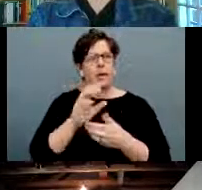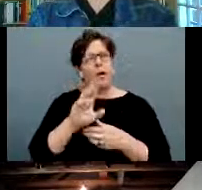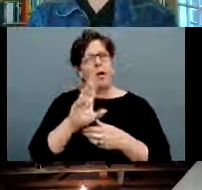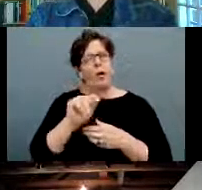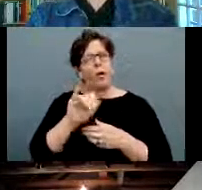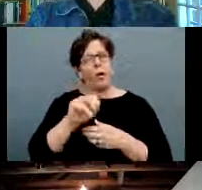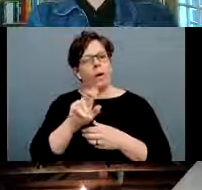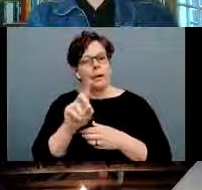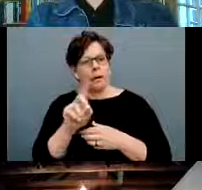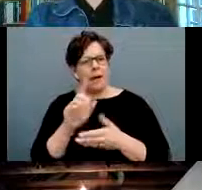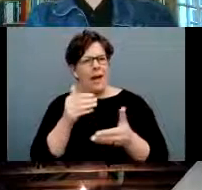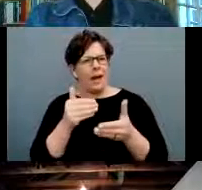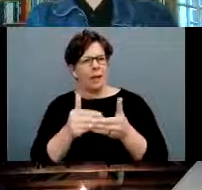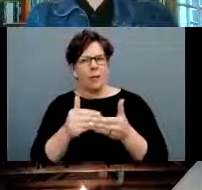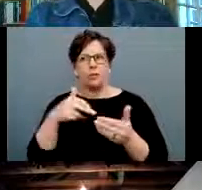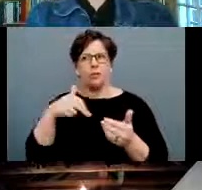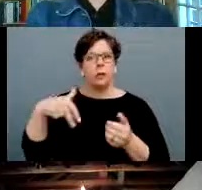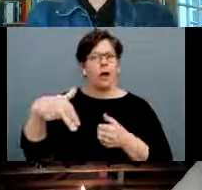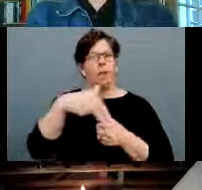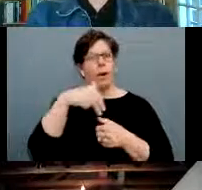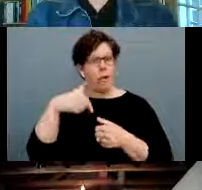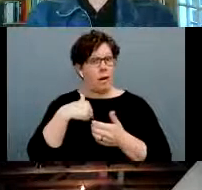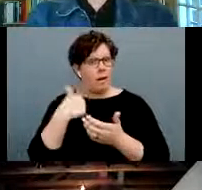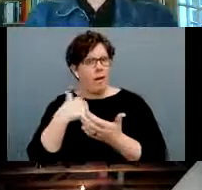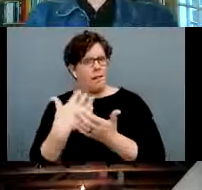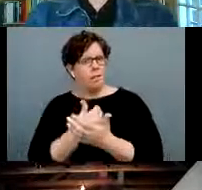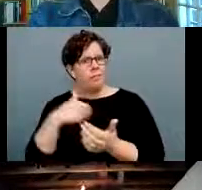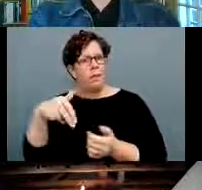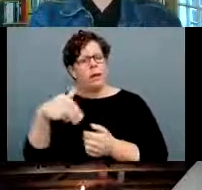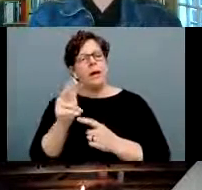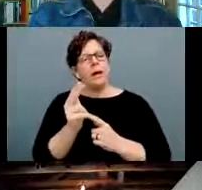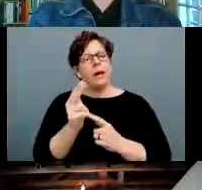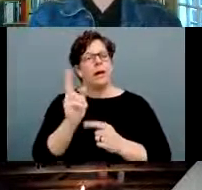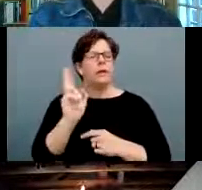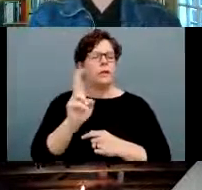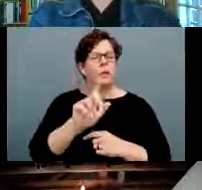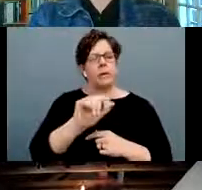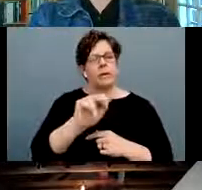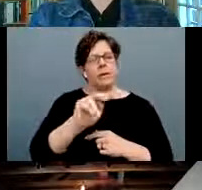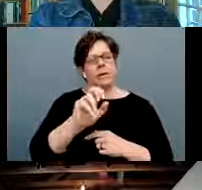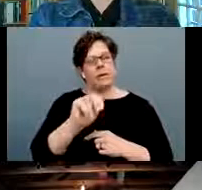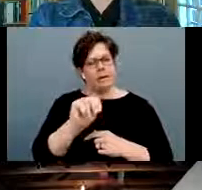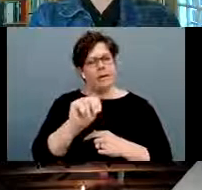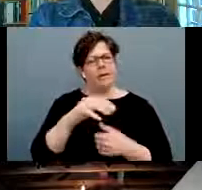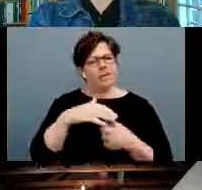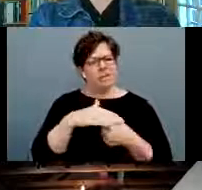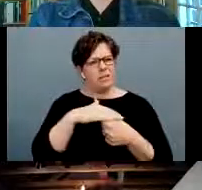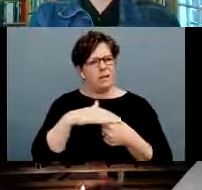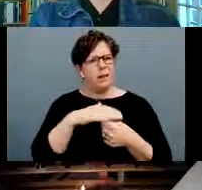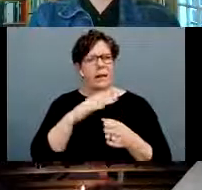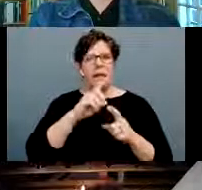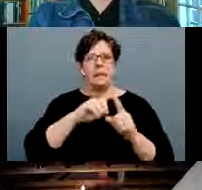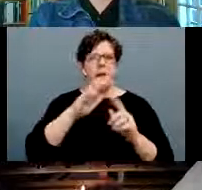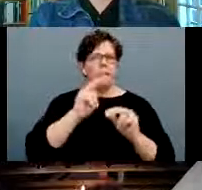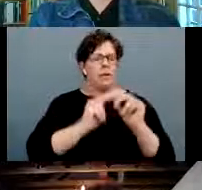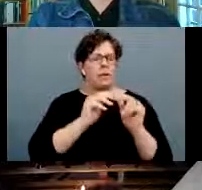And nearby, you can walk around, as I did, the historic Linen District, boasting some wonderful architecture from the 19th century